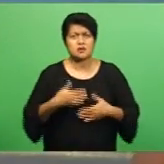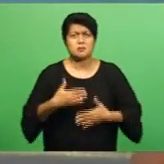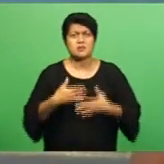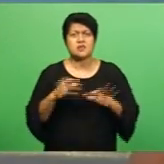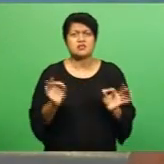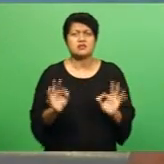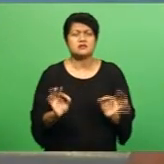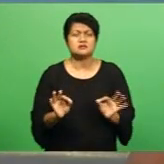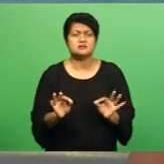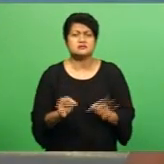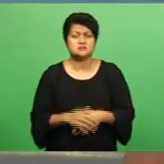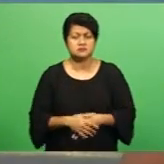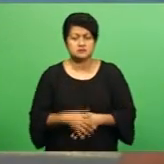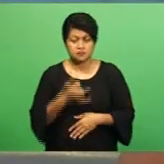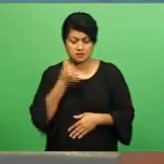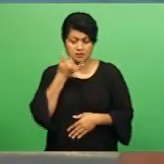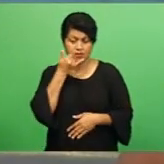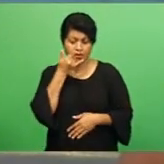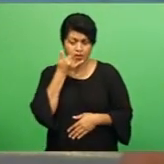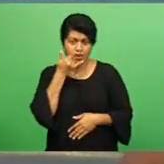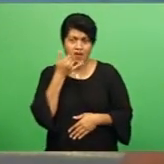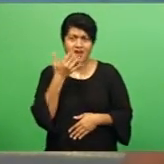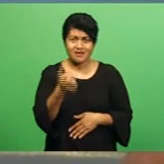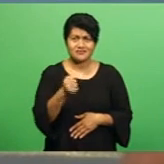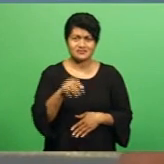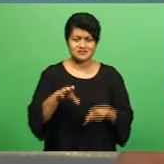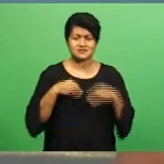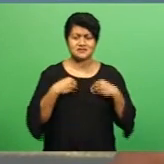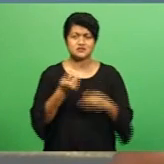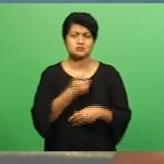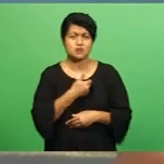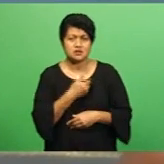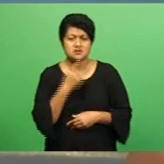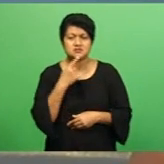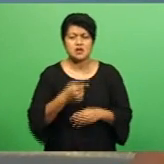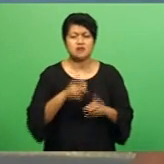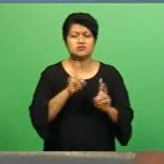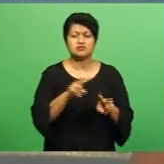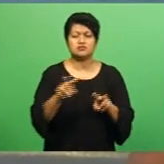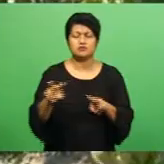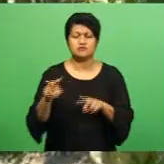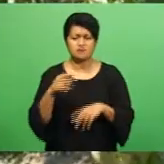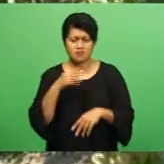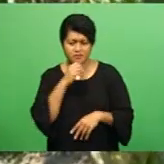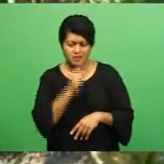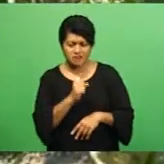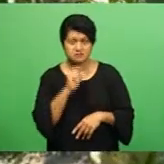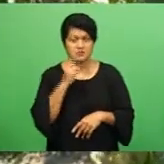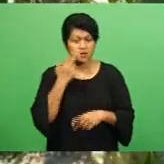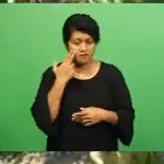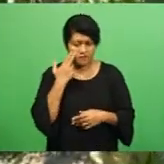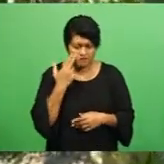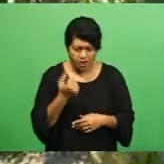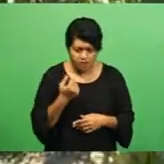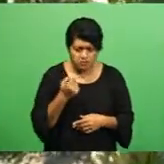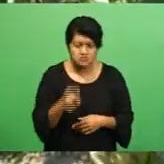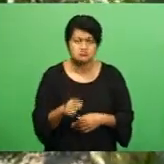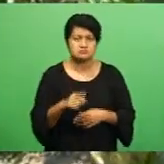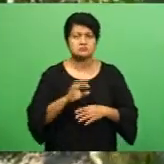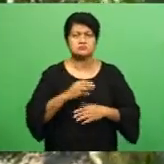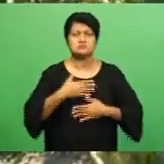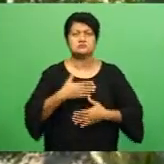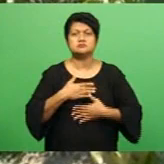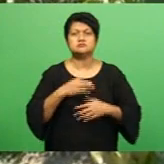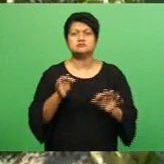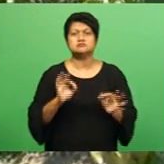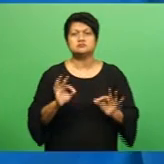We got a call this morning to look for Metuisela. We make our way to the beach only to find him lying motionless with all his fishing gears on and